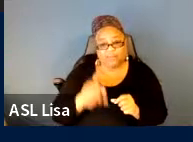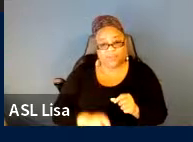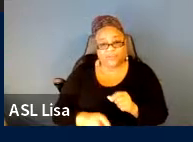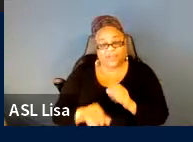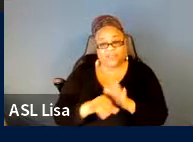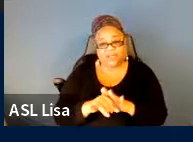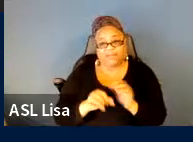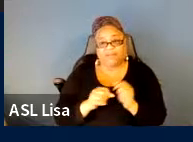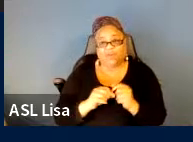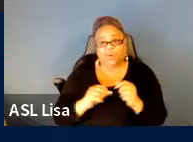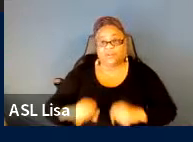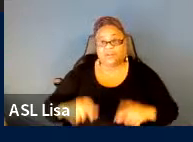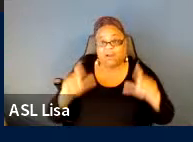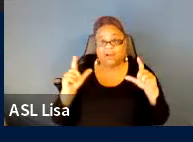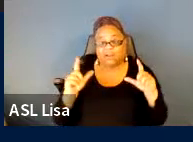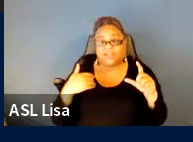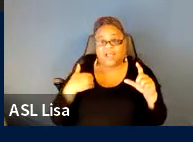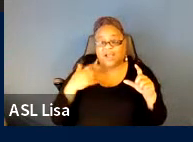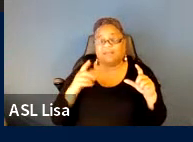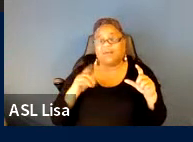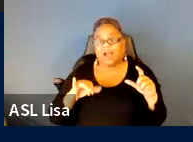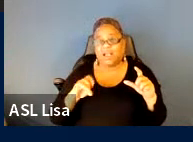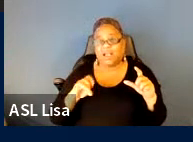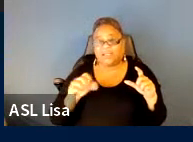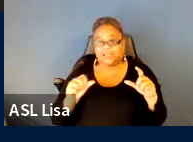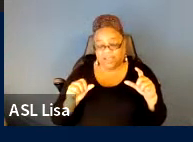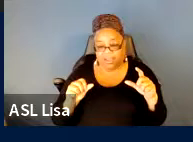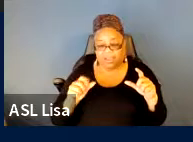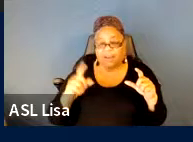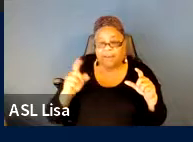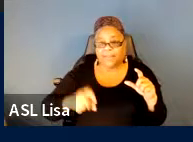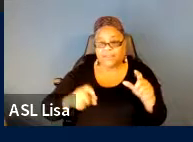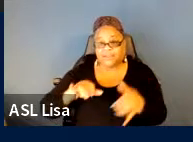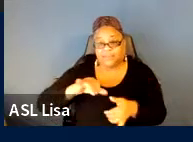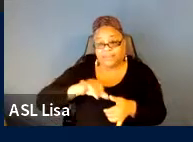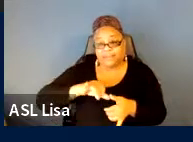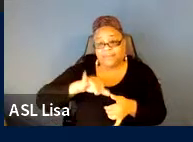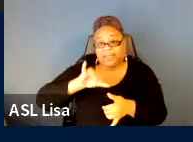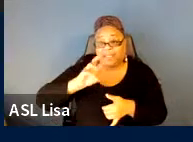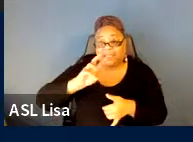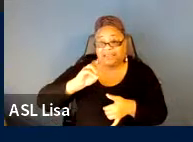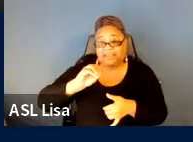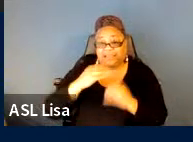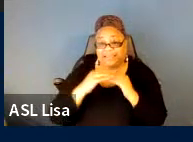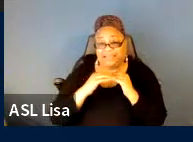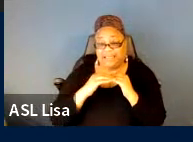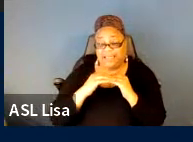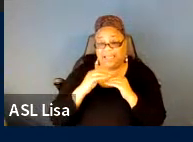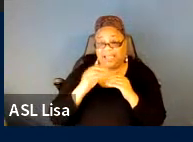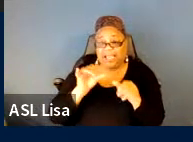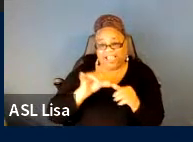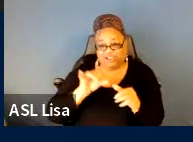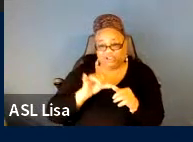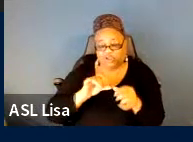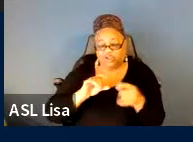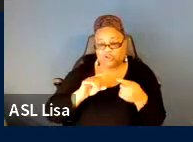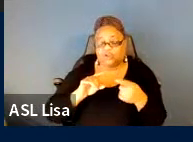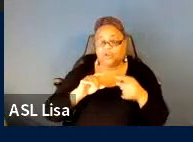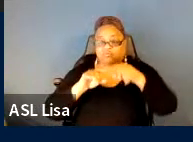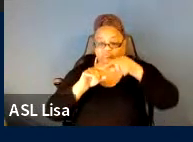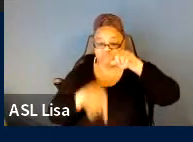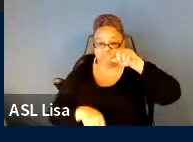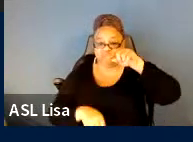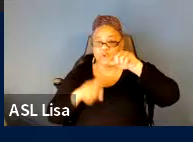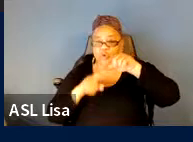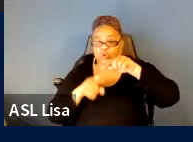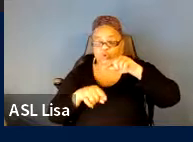with the ISA that are at least 60 inches high above the finished floor to the bottom of the sign, so that they